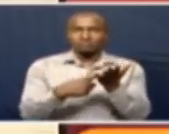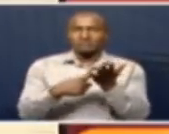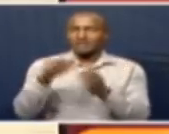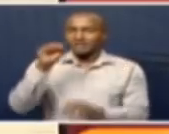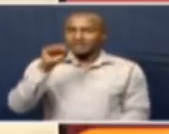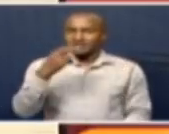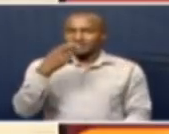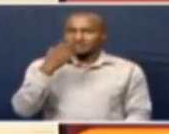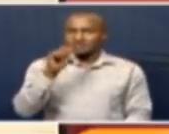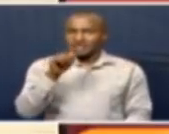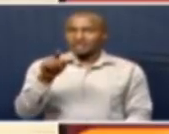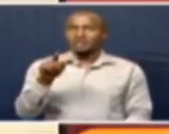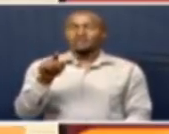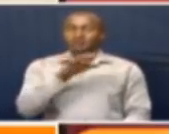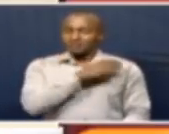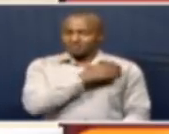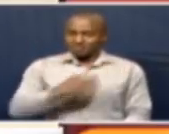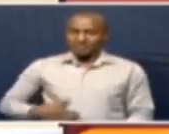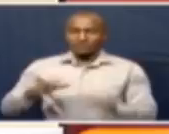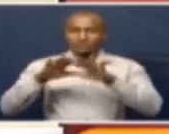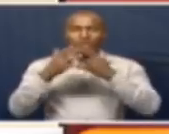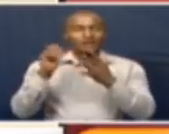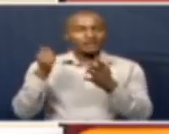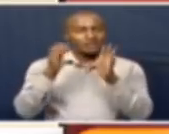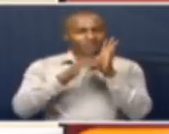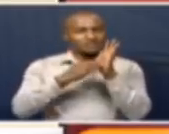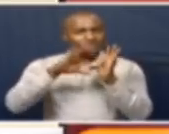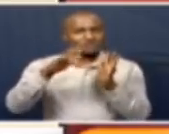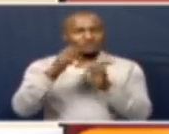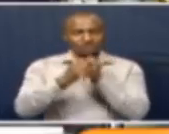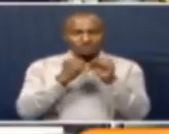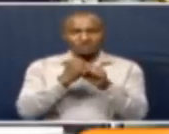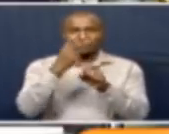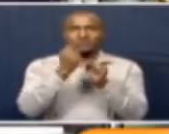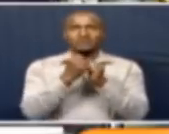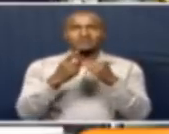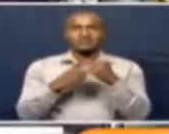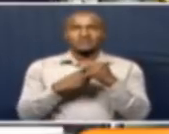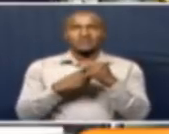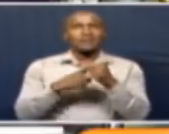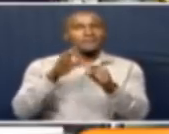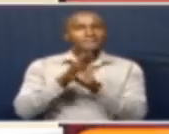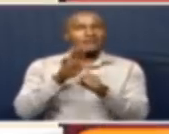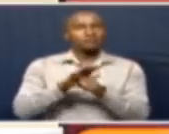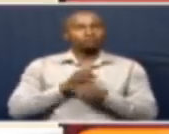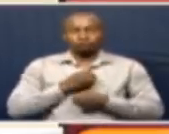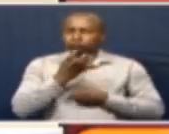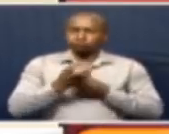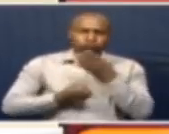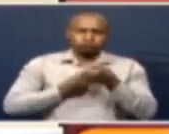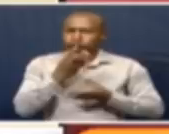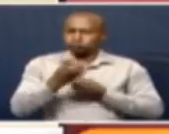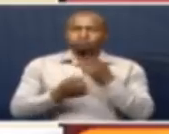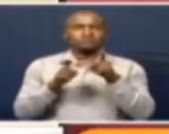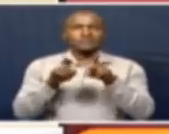who is Miss World Kenya Machakos County 2016. And basically, a lot of models came out to talk about the issues